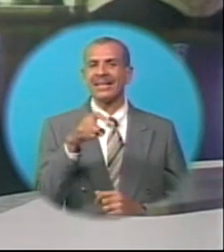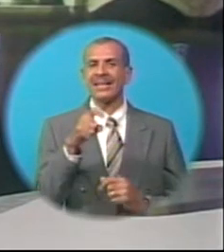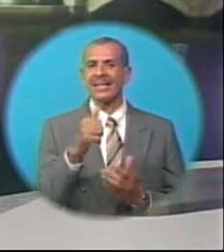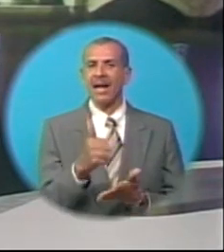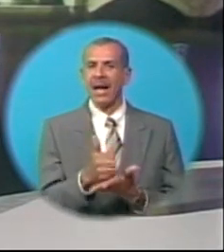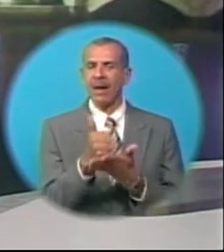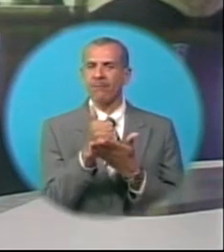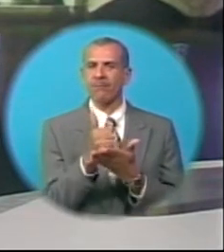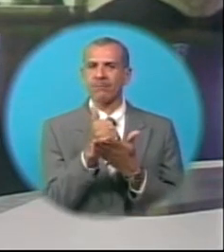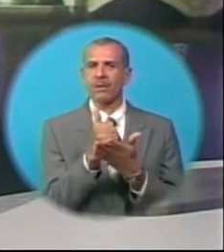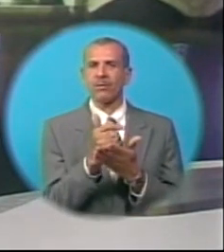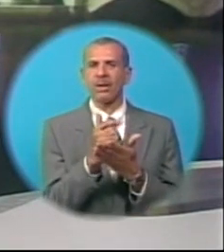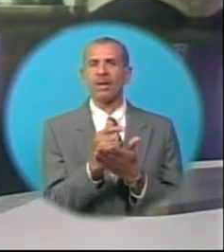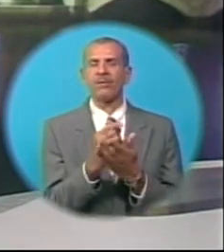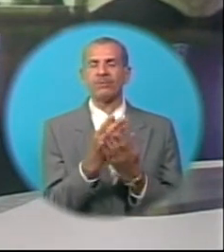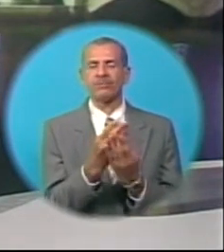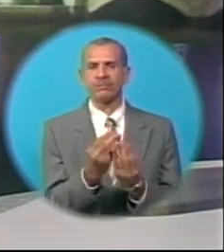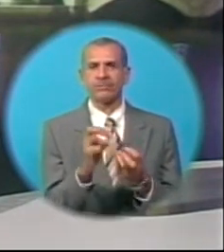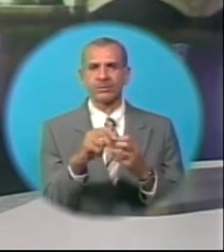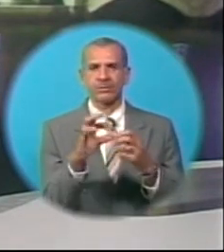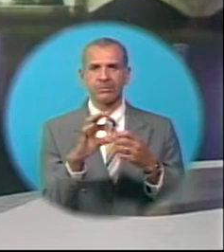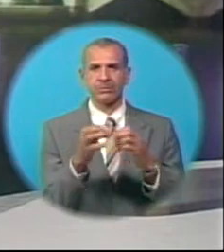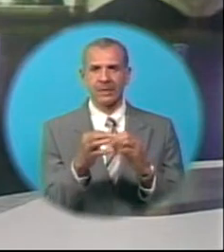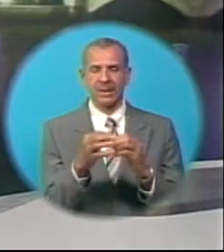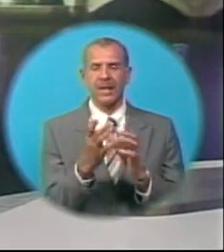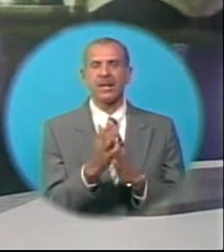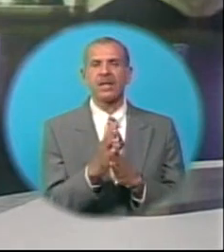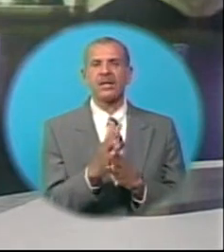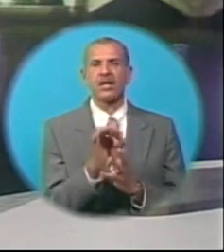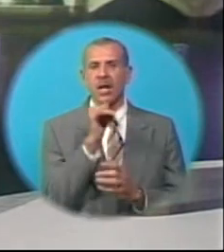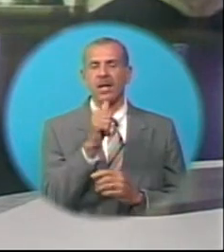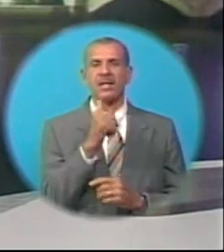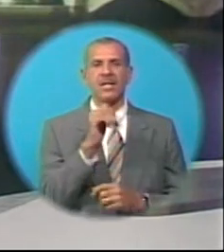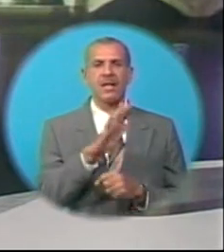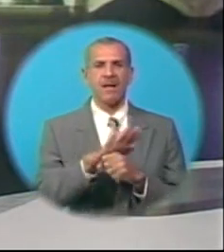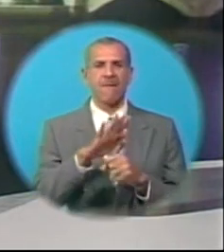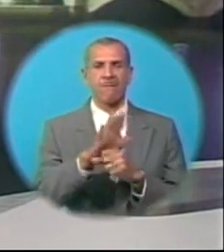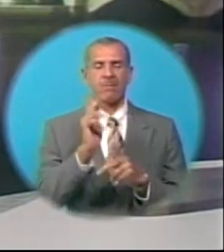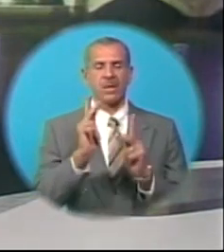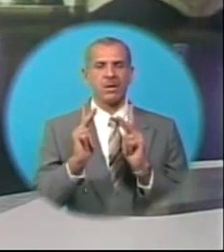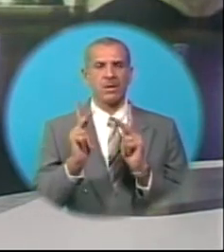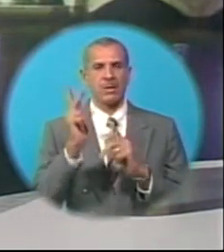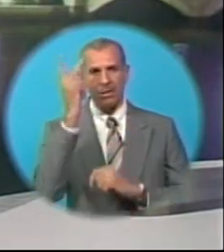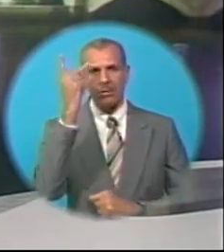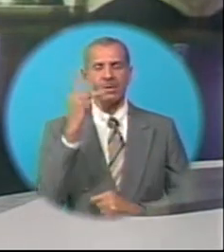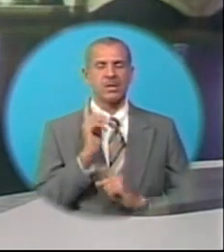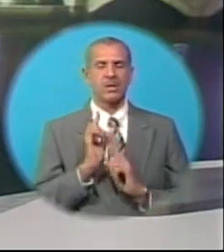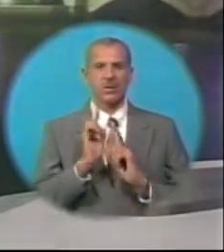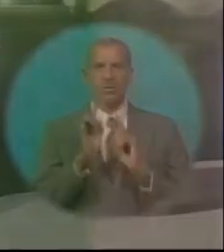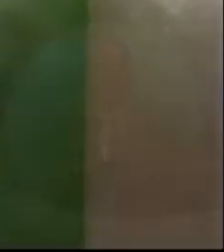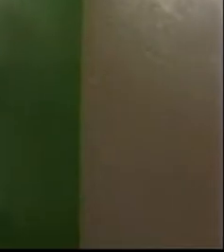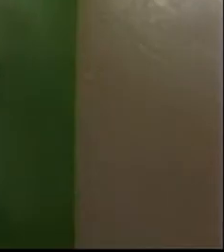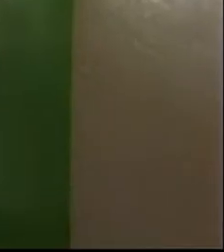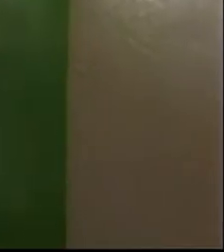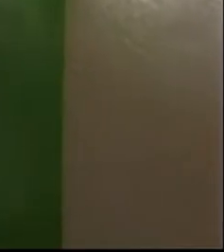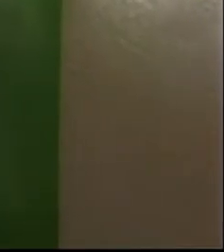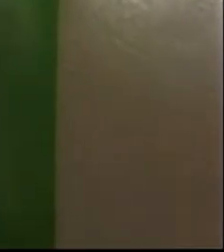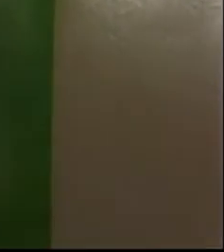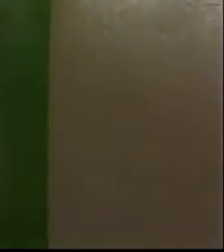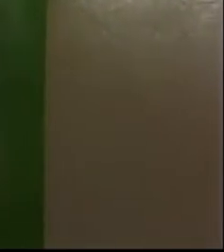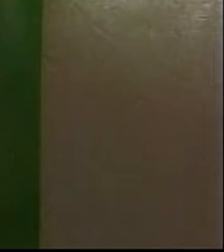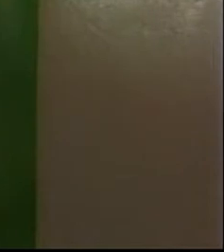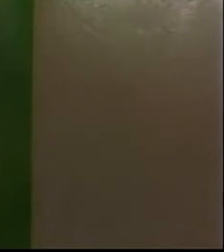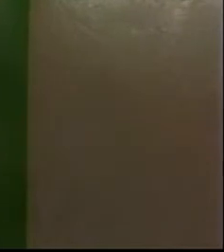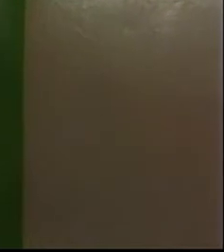with maintenance, fundraising and other activities, not enough parents come forward. In fact, it was a two-man show when a CBC